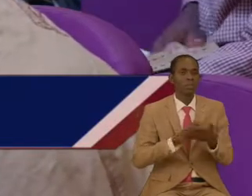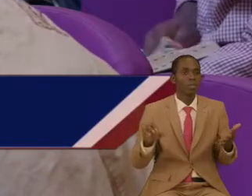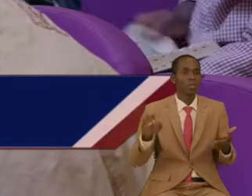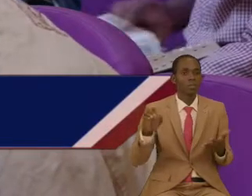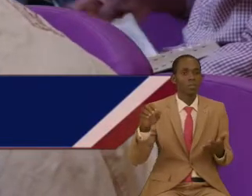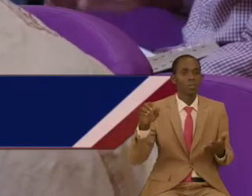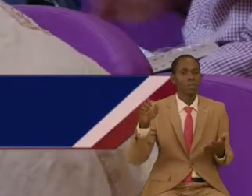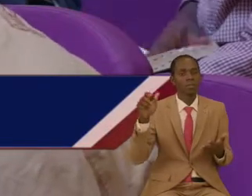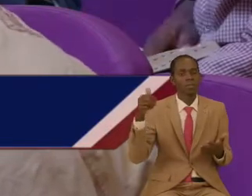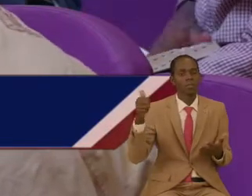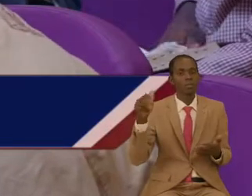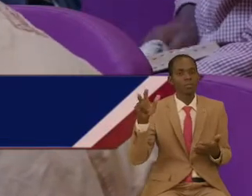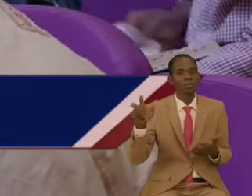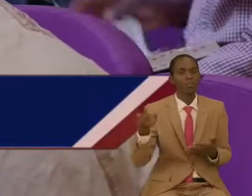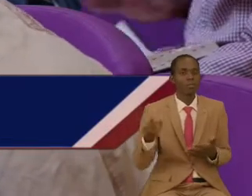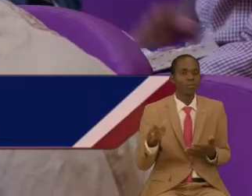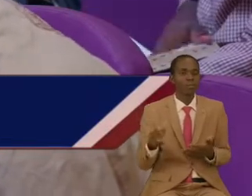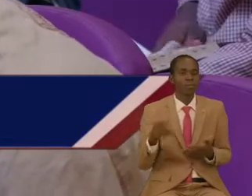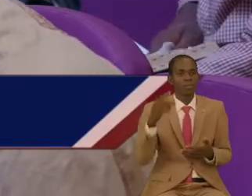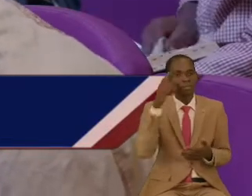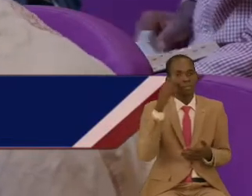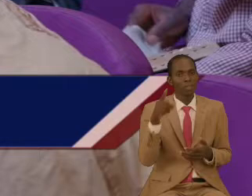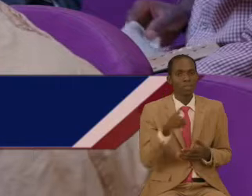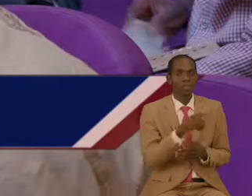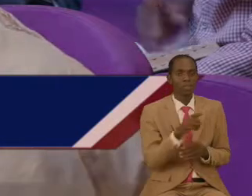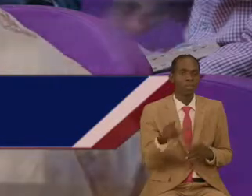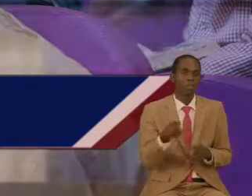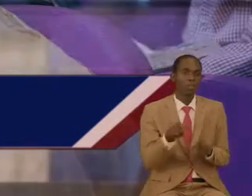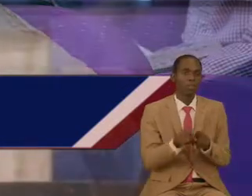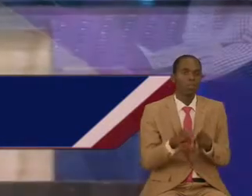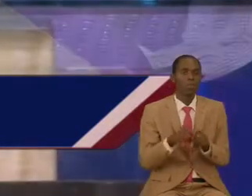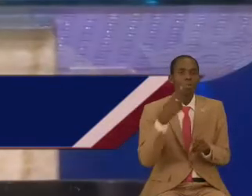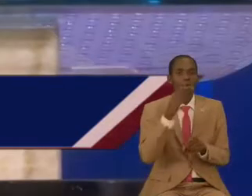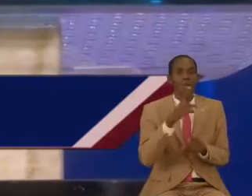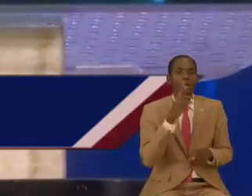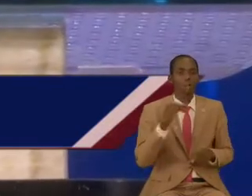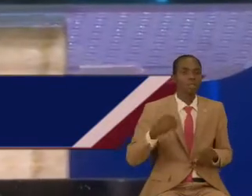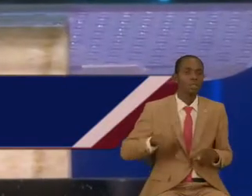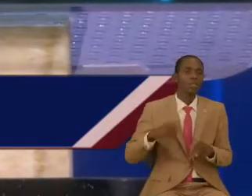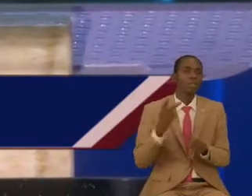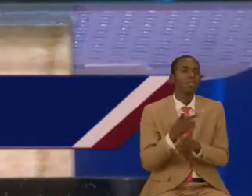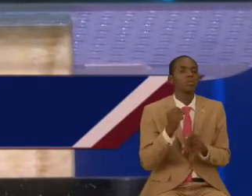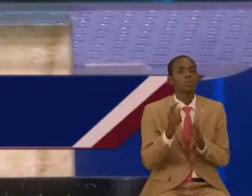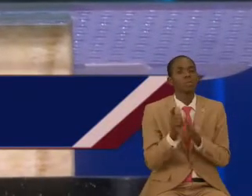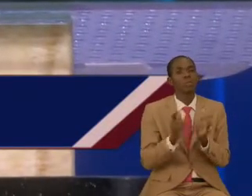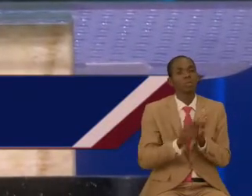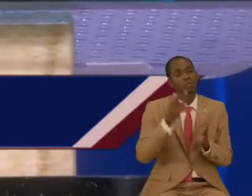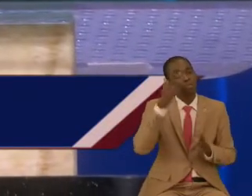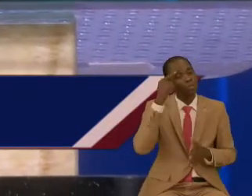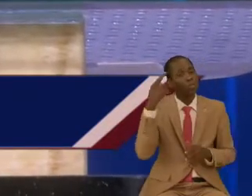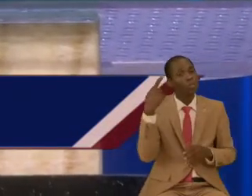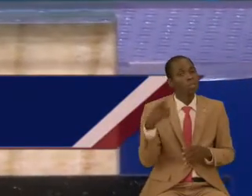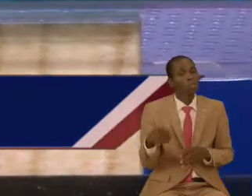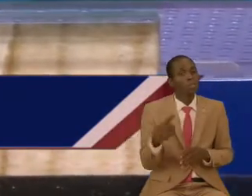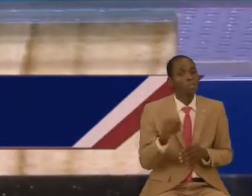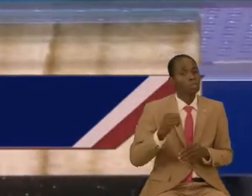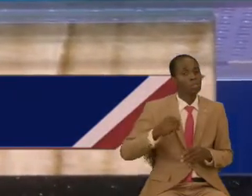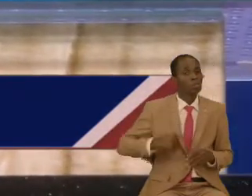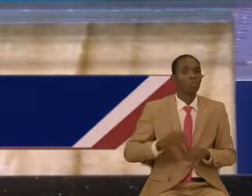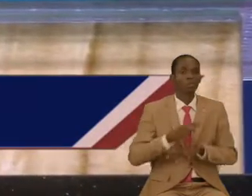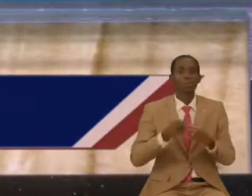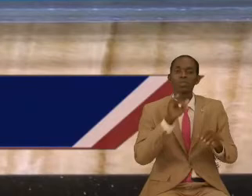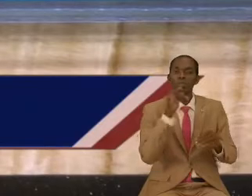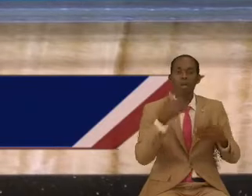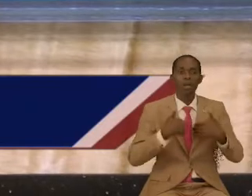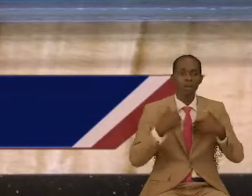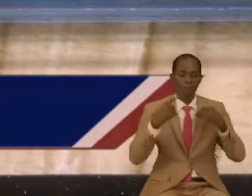they themselves who are circumcised keep the law, because the circumcision does not have the power